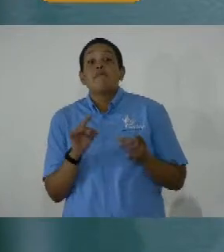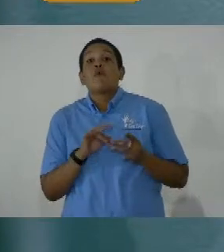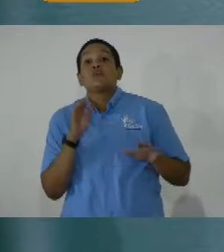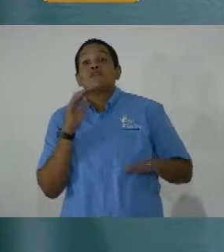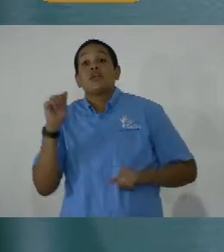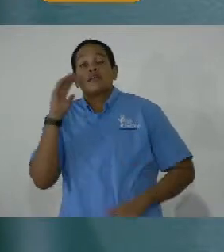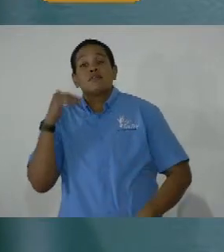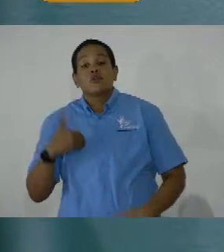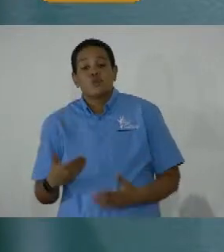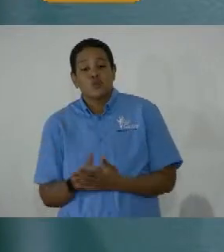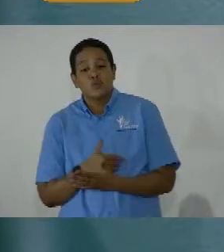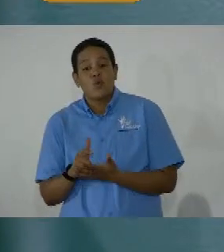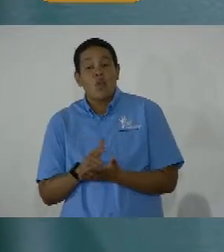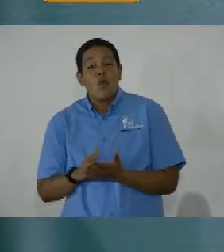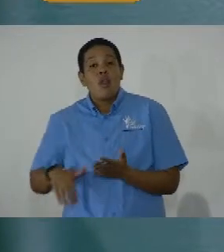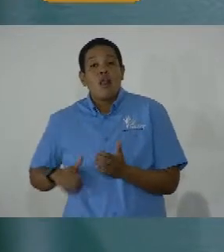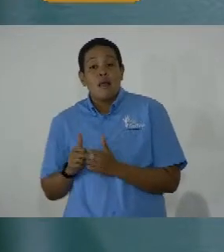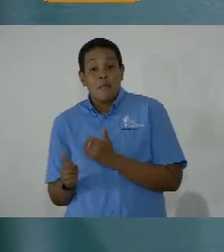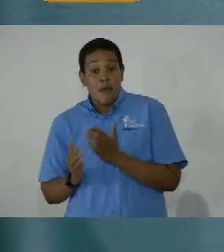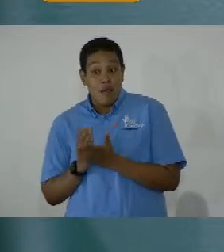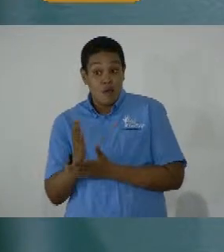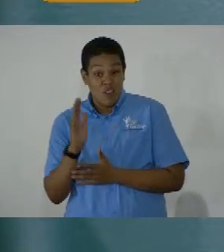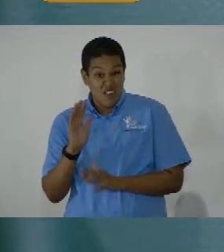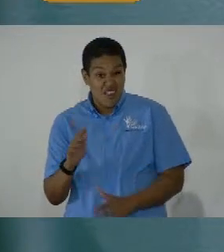for leave to introduce bills,